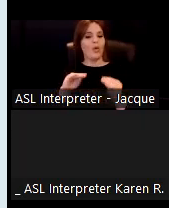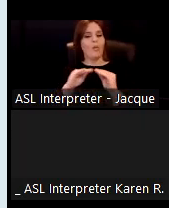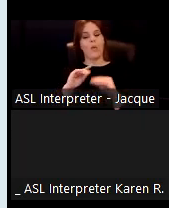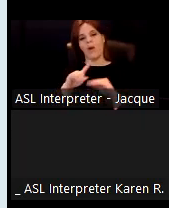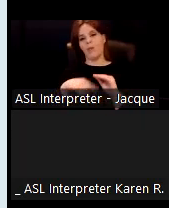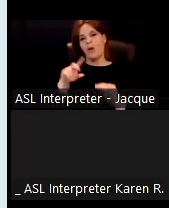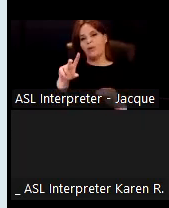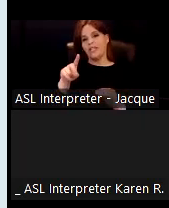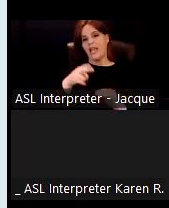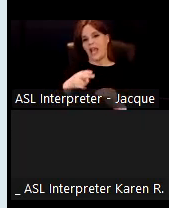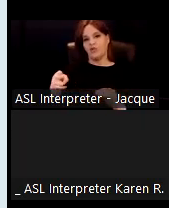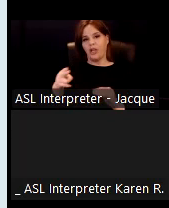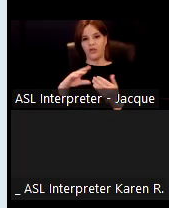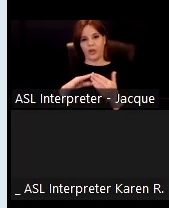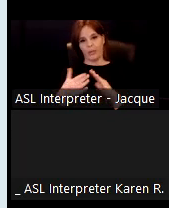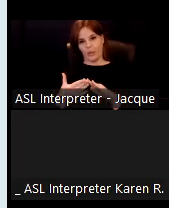community,